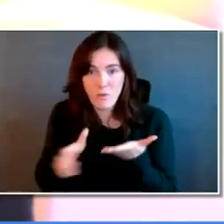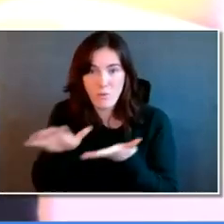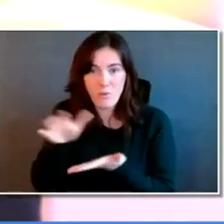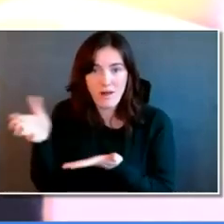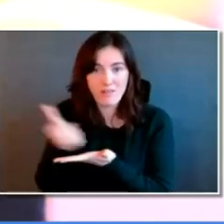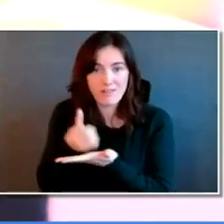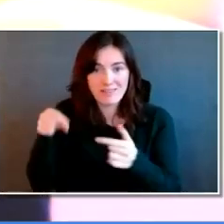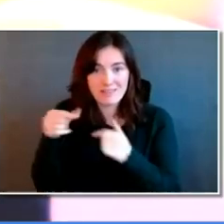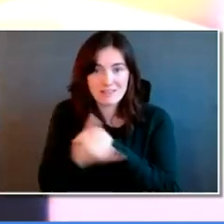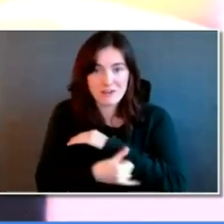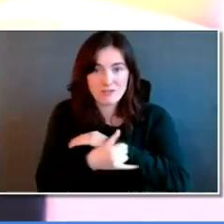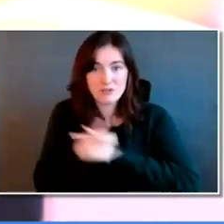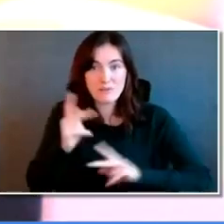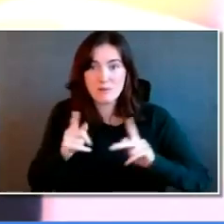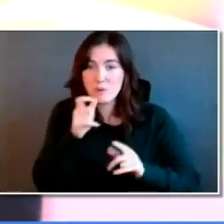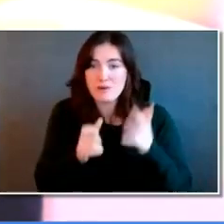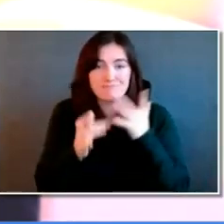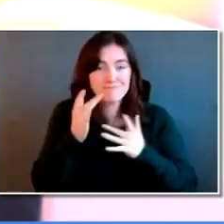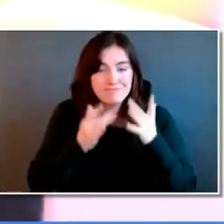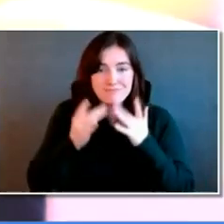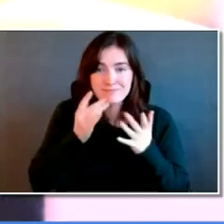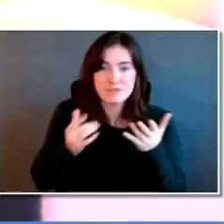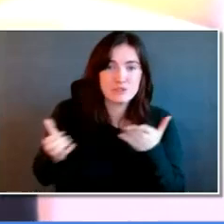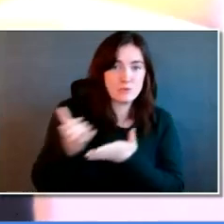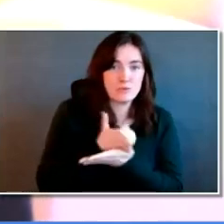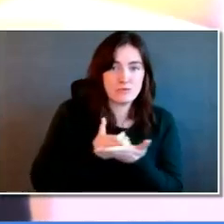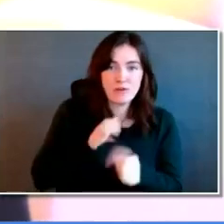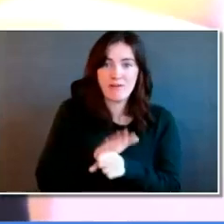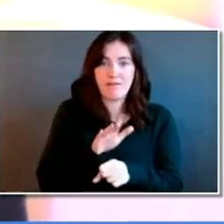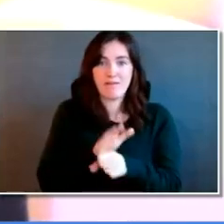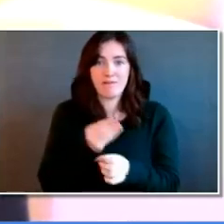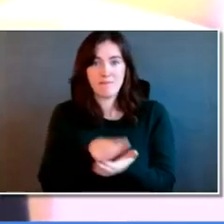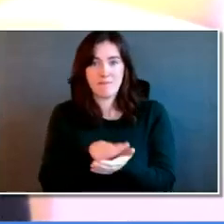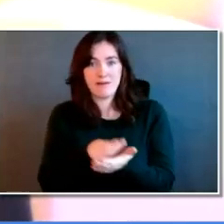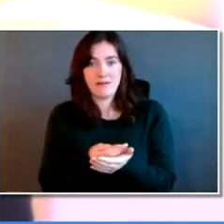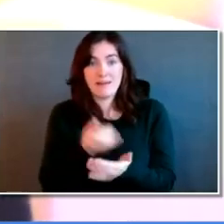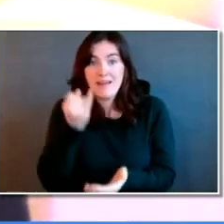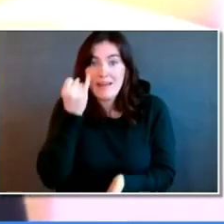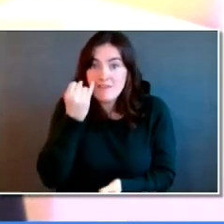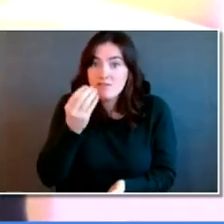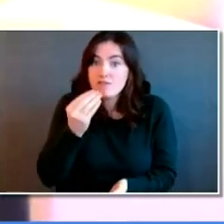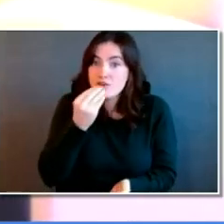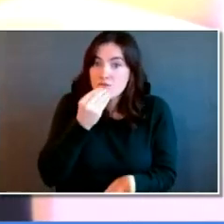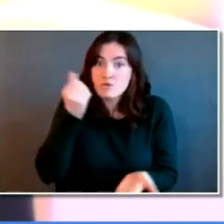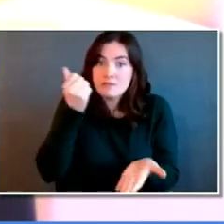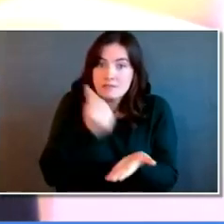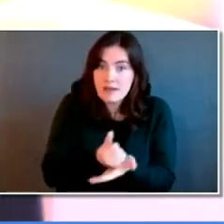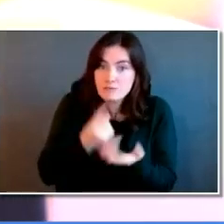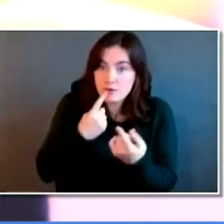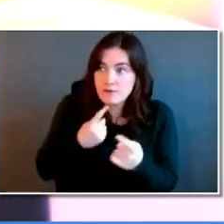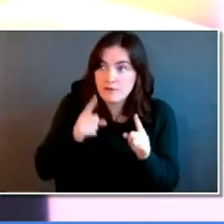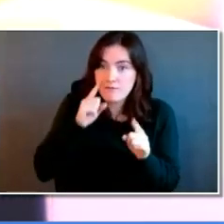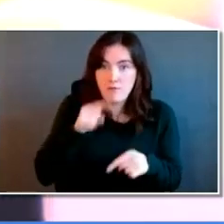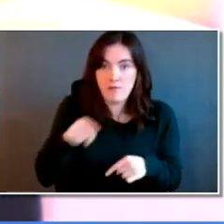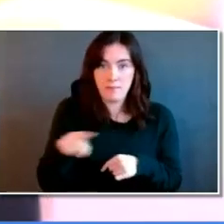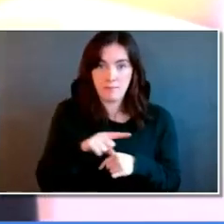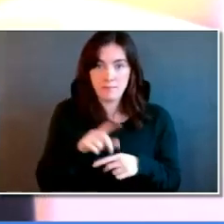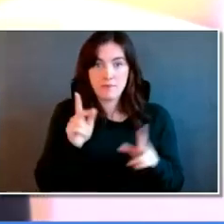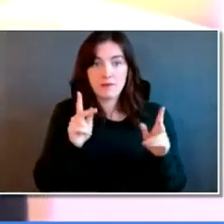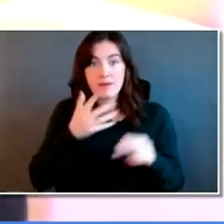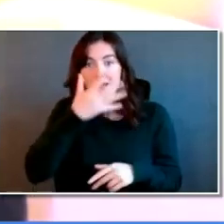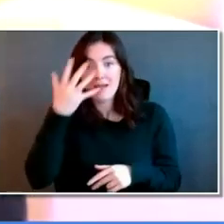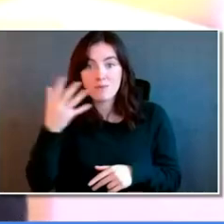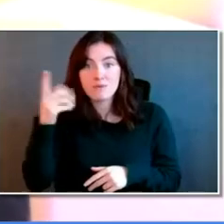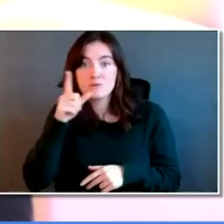ends meet if their food stamps are cut. Immigrants who have taken care of us in the fields and the